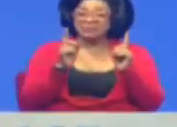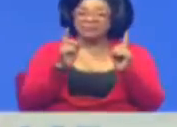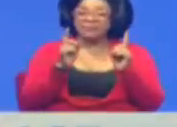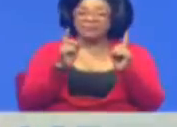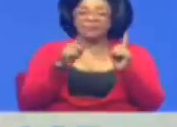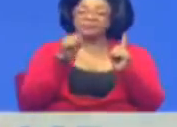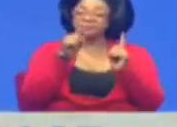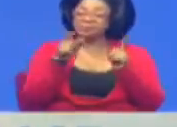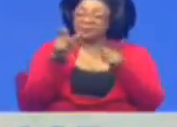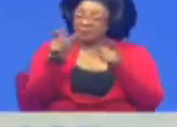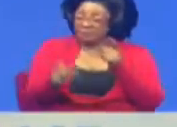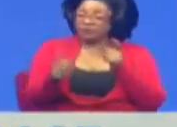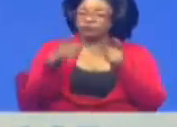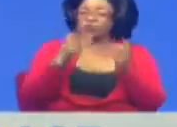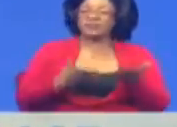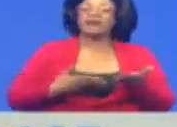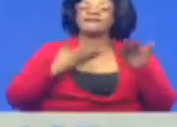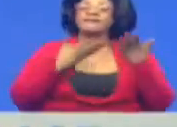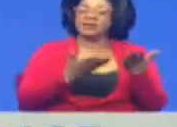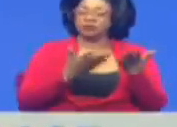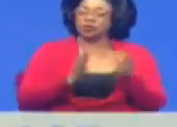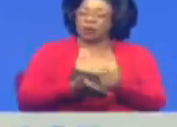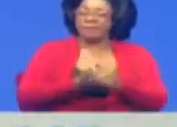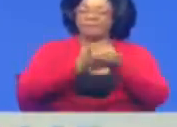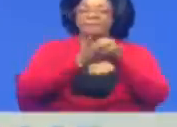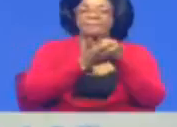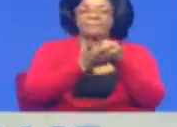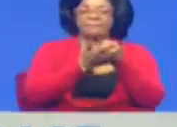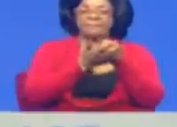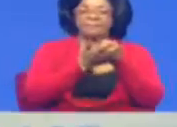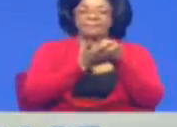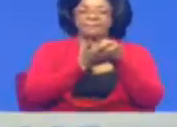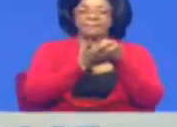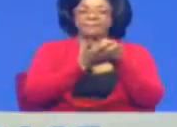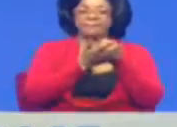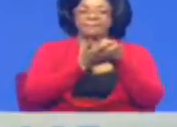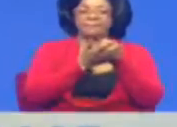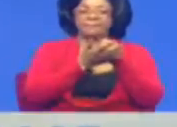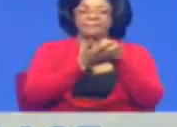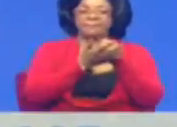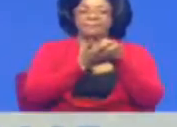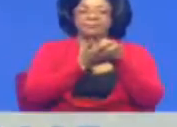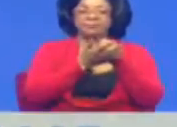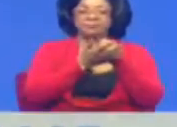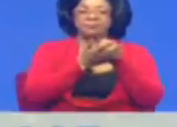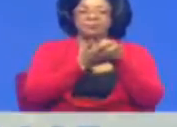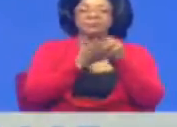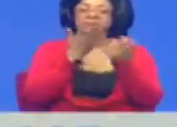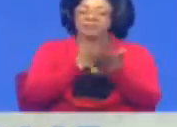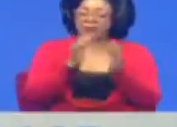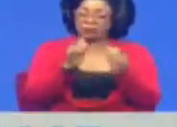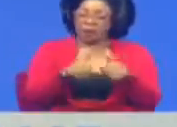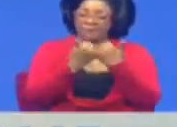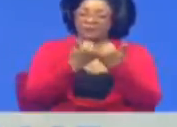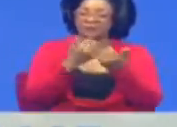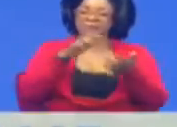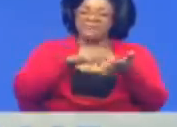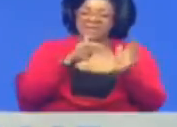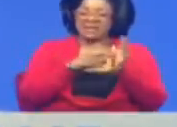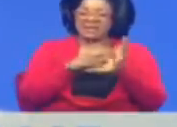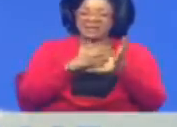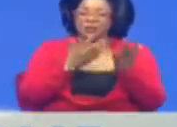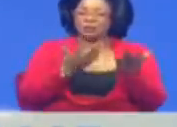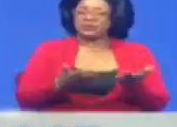mtu mwenye amejitoa kusaidia, amejitoa for a cause, kusaidia kitu itendeke. So ni kama umejipeana